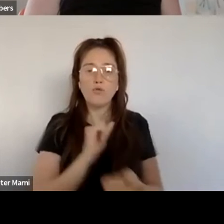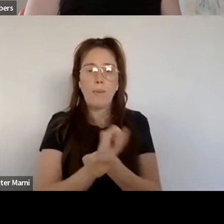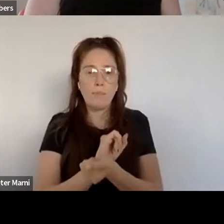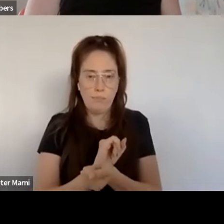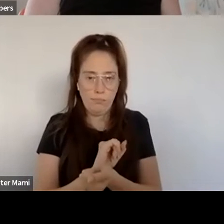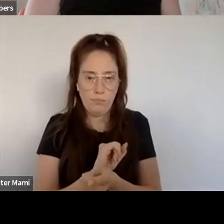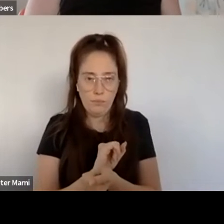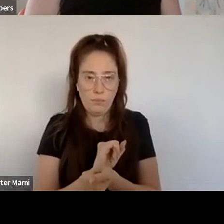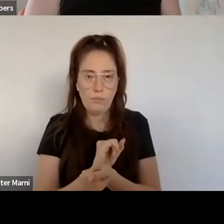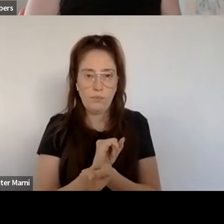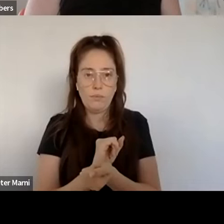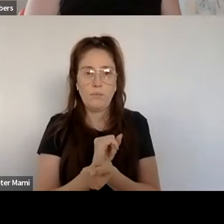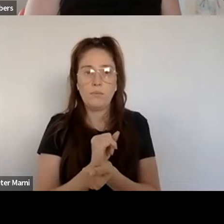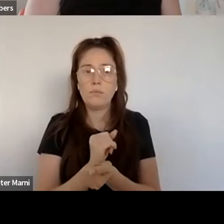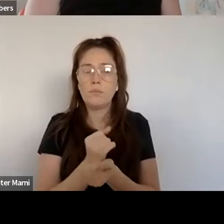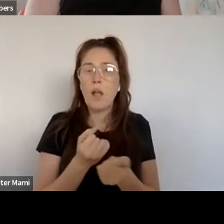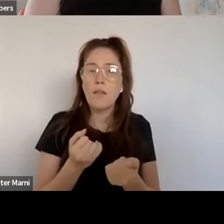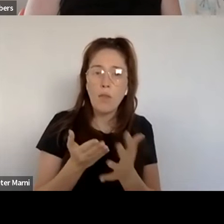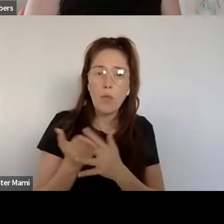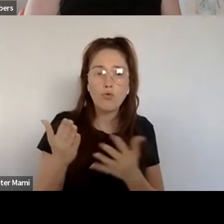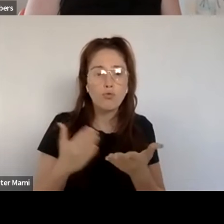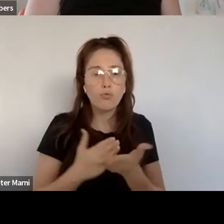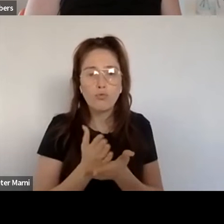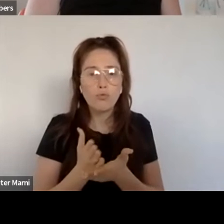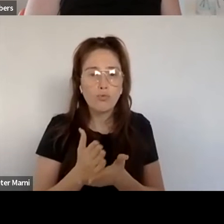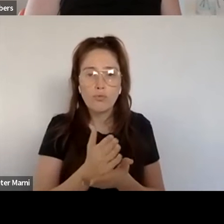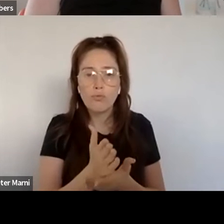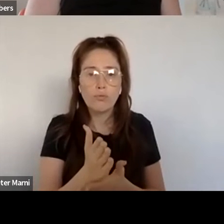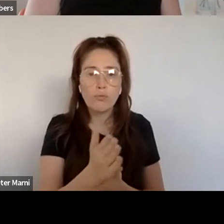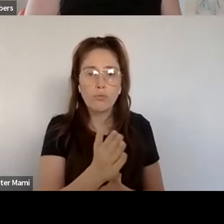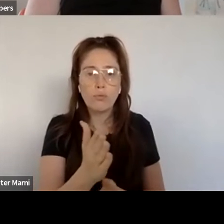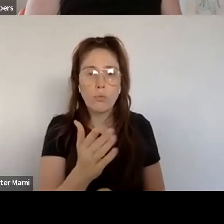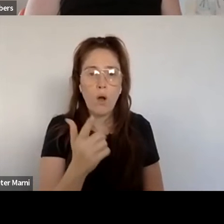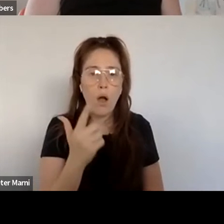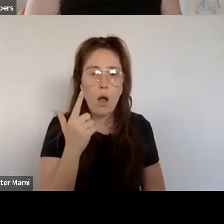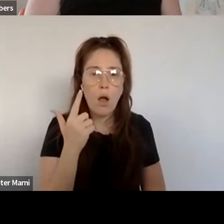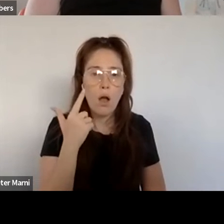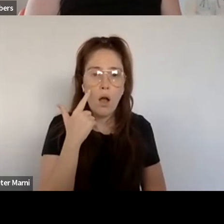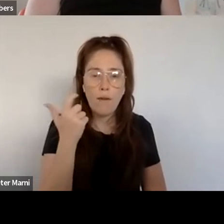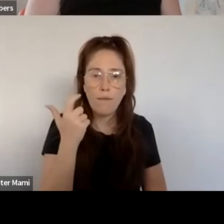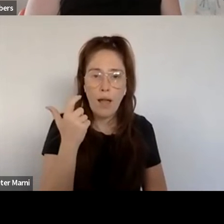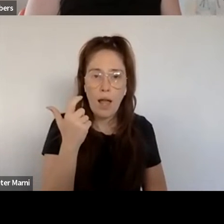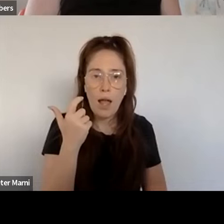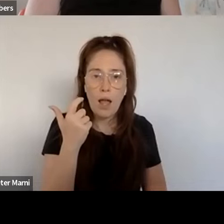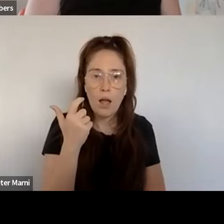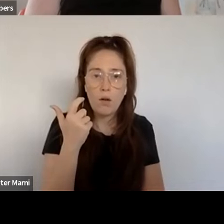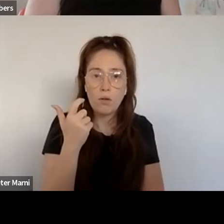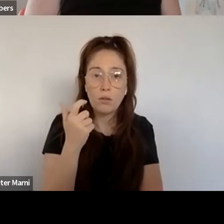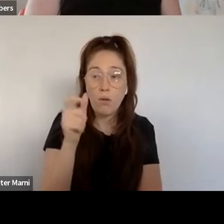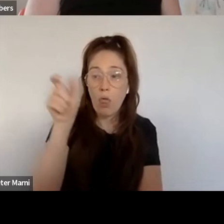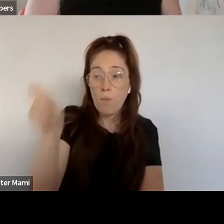various circumstances, I managed to find the person who was also involved in my father's